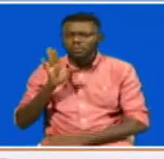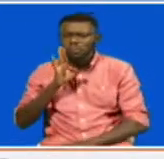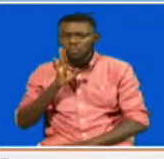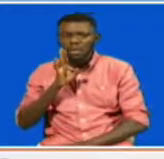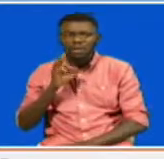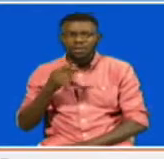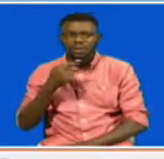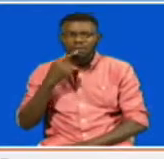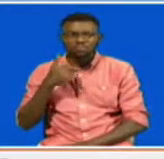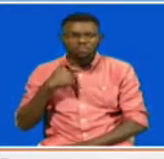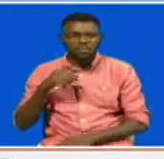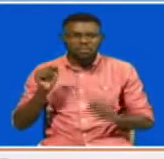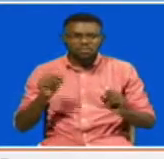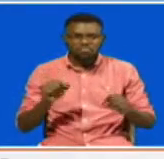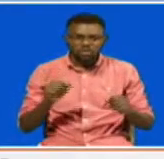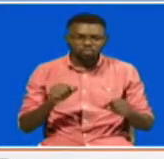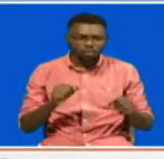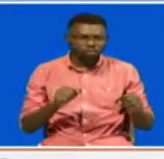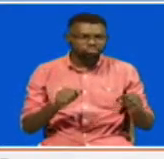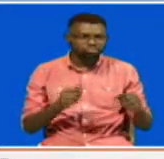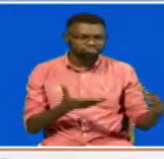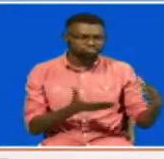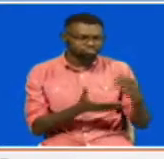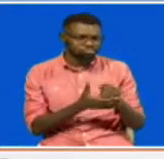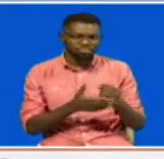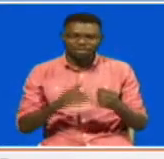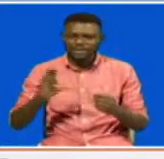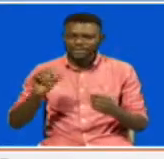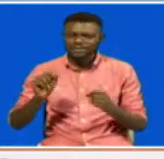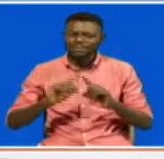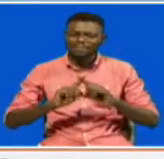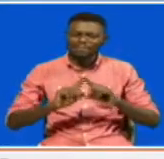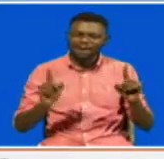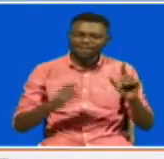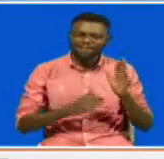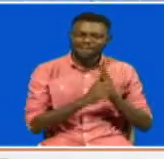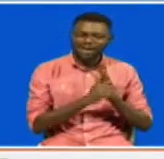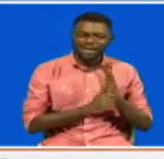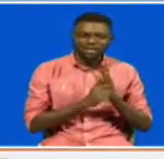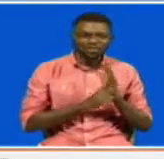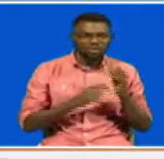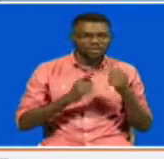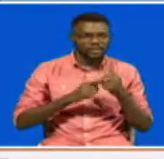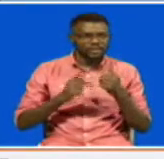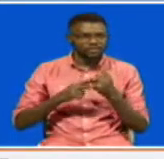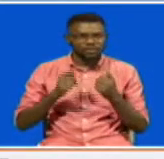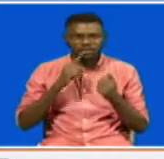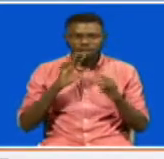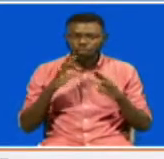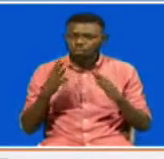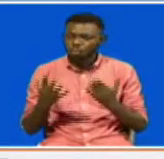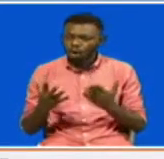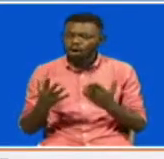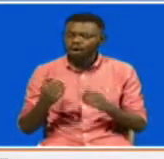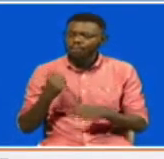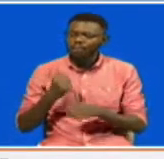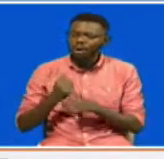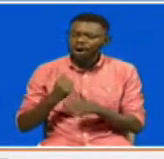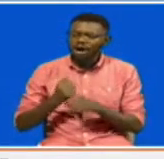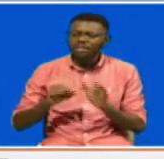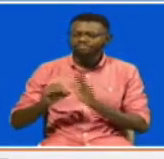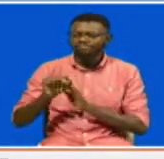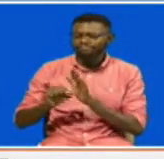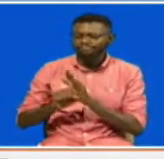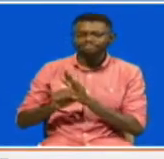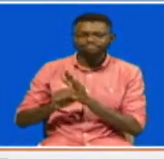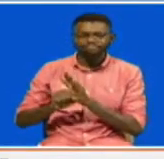cabinet nominees. And you know, Article 77 clearly states that for you to be a state officer, you need to be not to be an